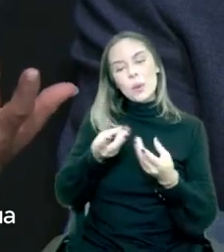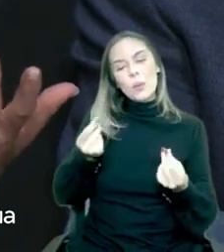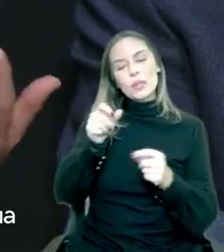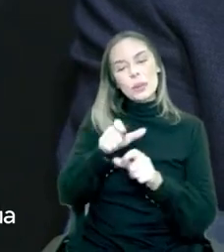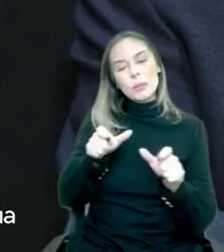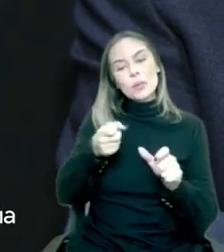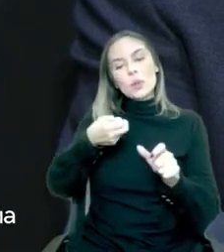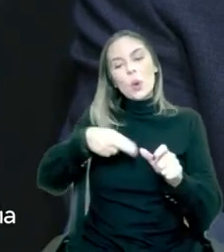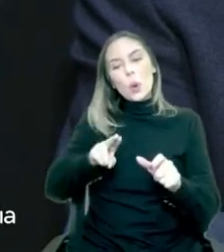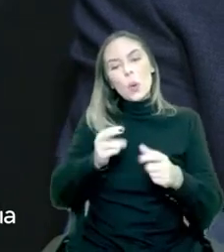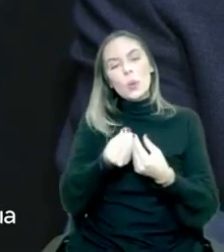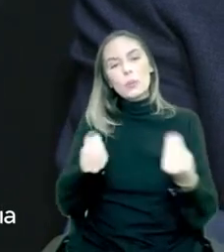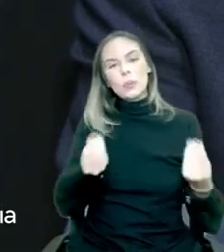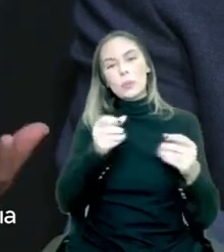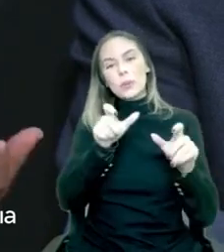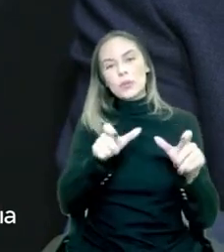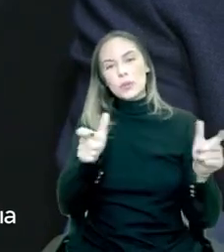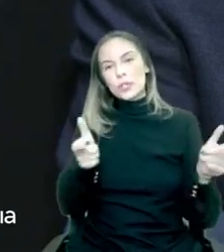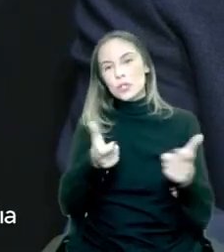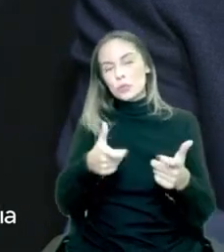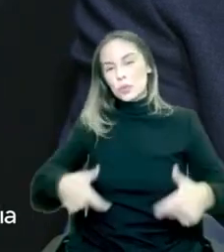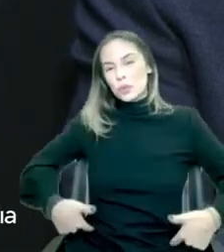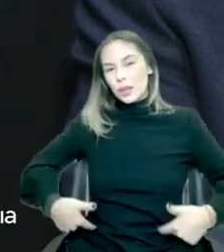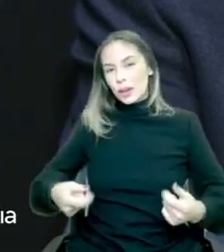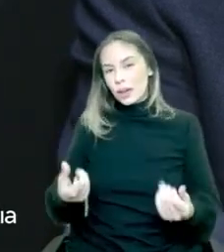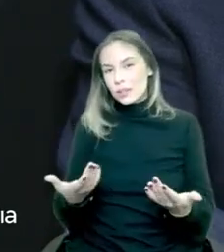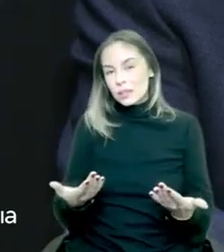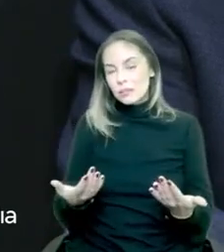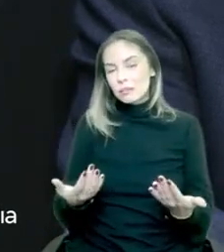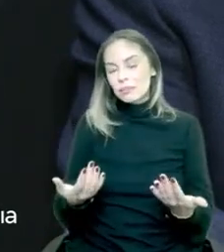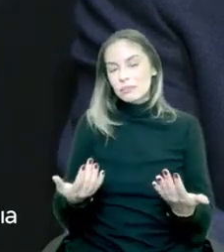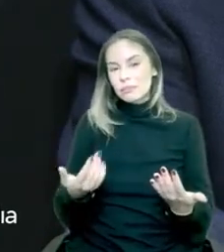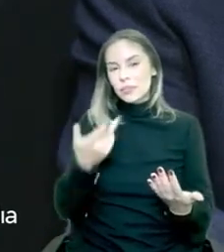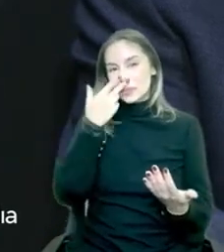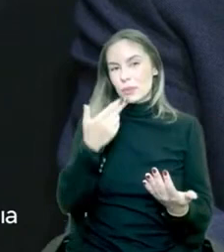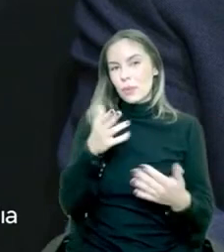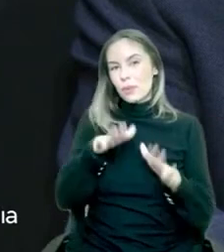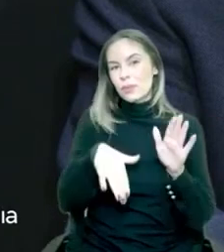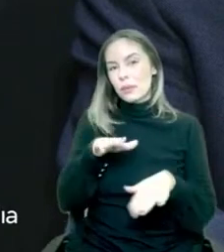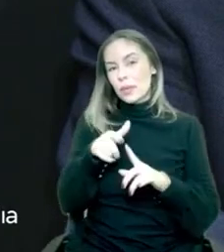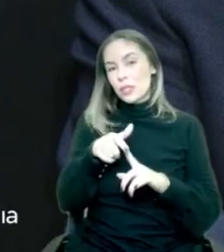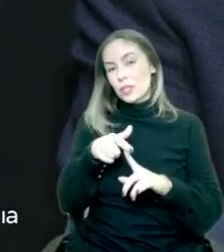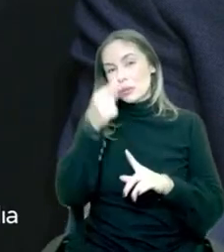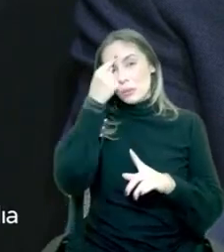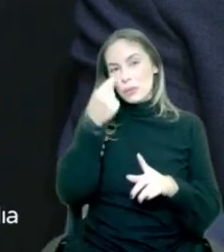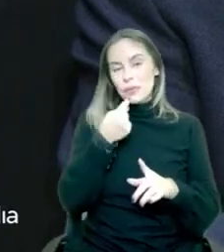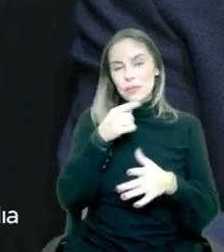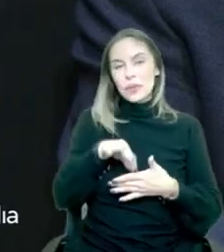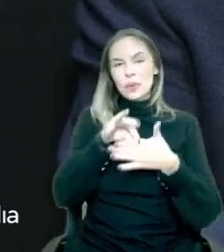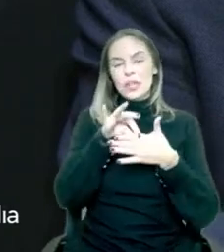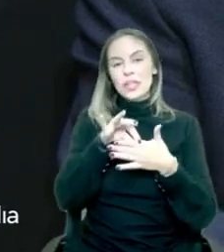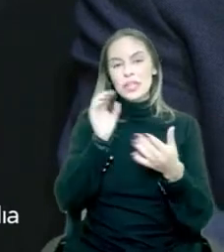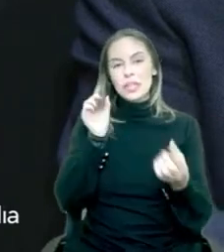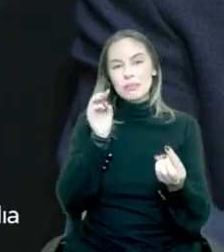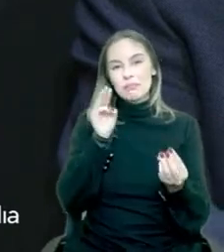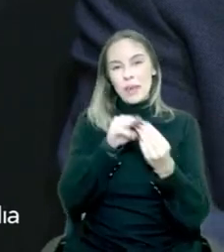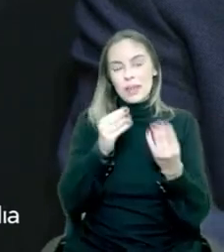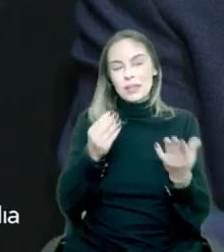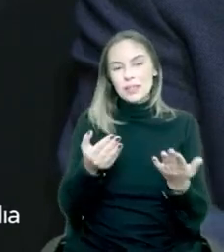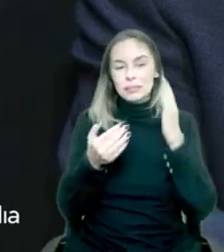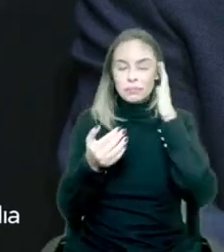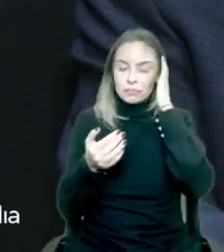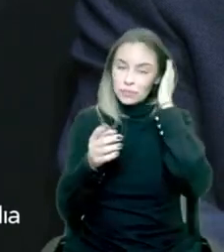reduce cost, you know, again, just depending on what that leader is ultimately wanting to do. So I think it's leveraging